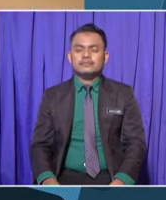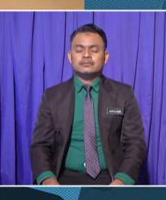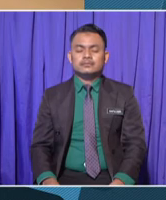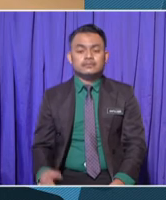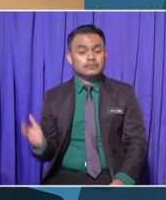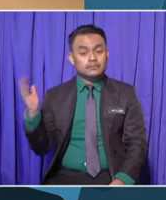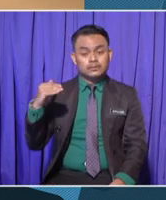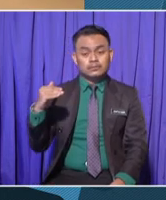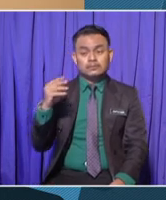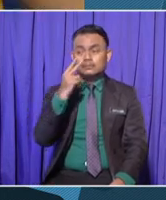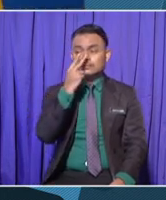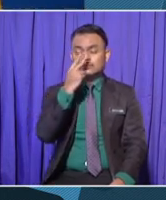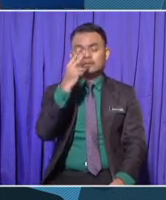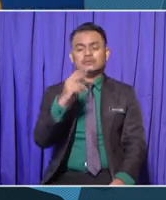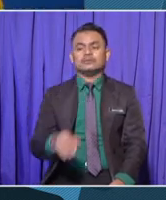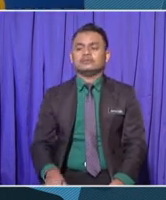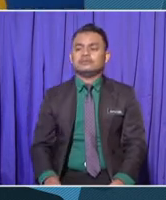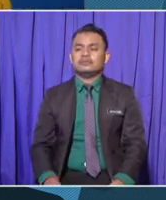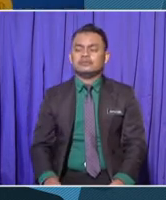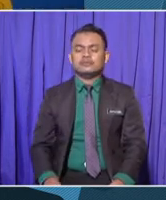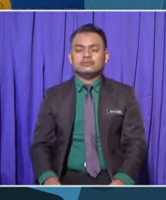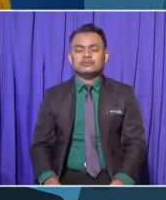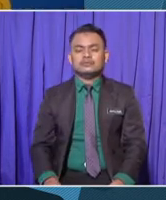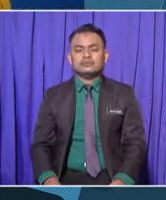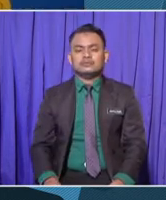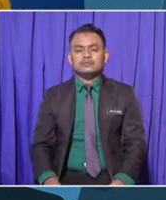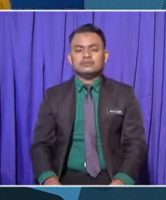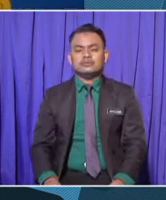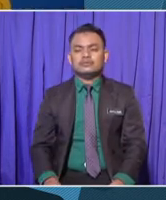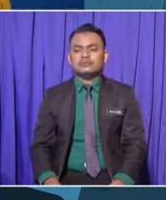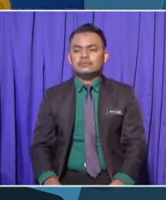Let us do our observation.